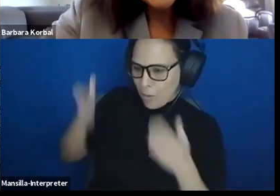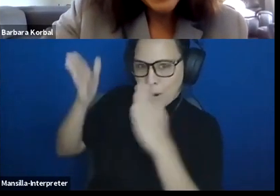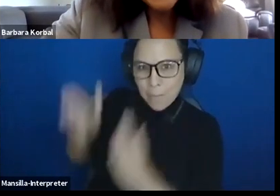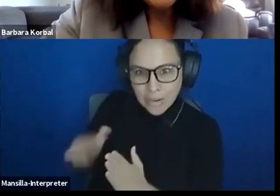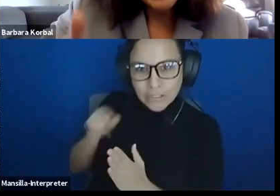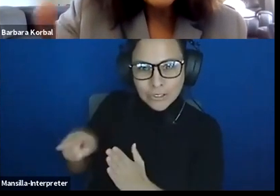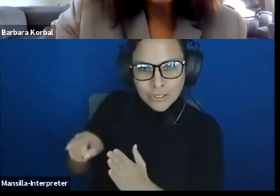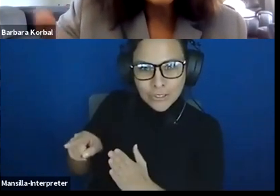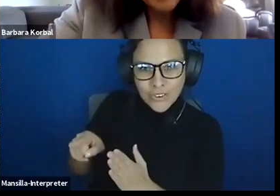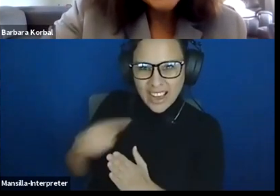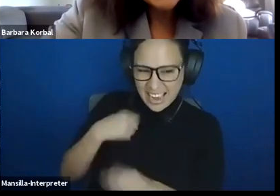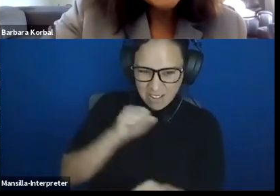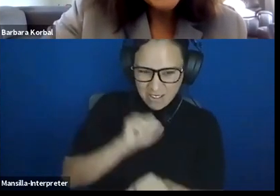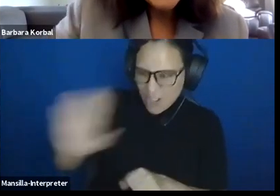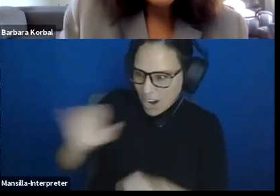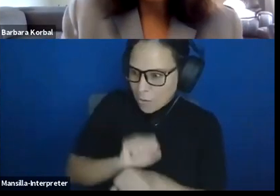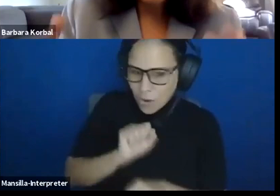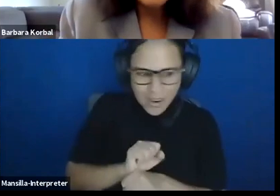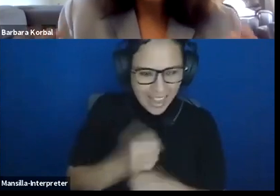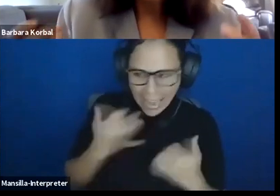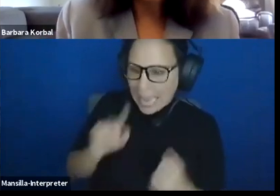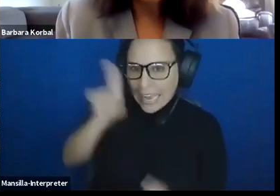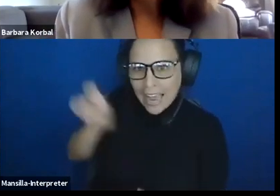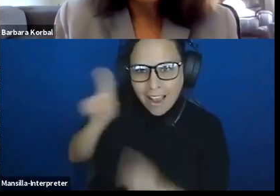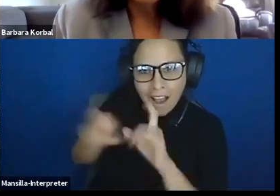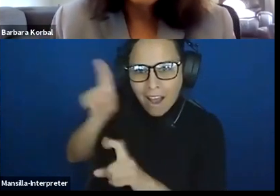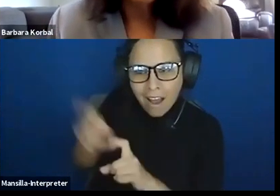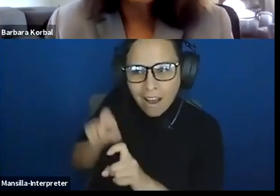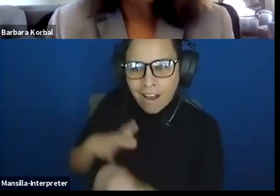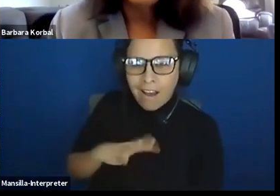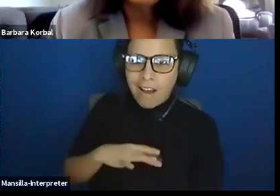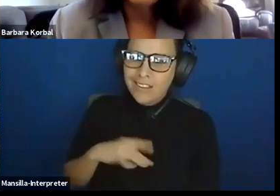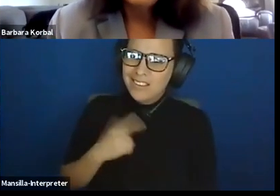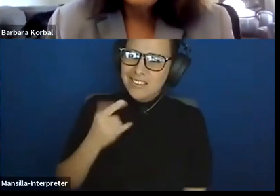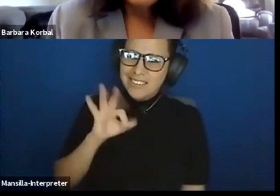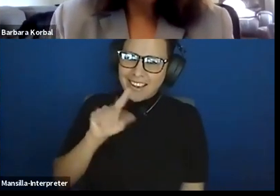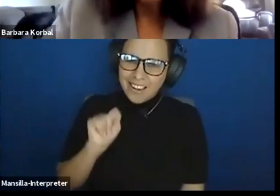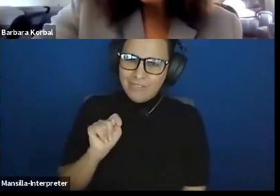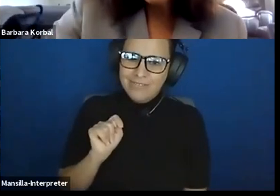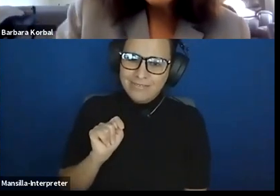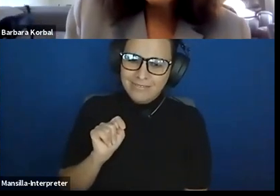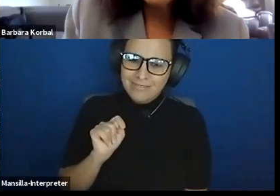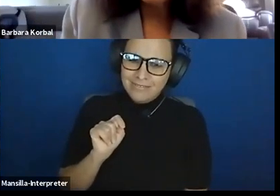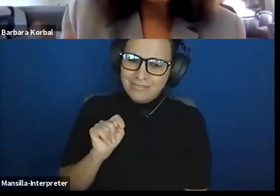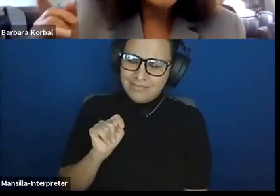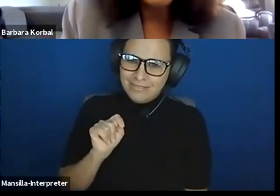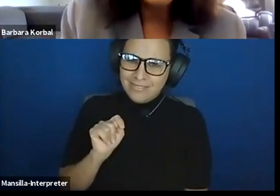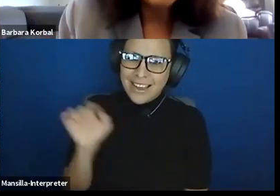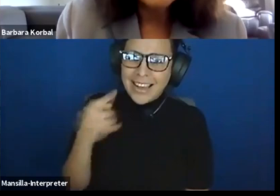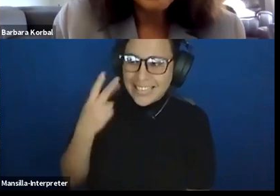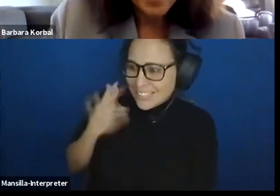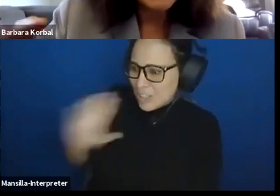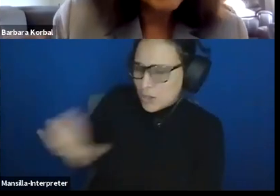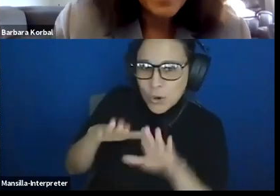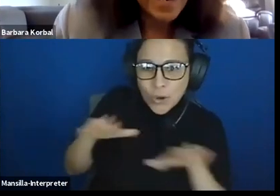I worked on that I can actually talk to, like that is such a gift to me. And then to see your kids, I know